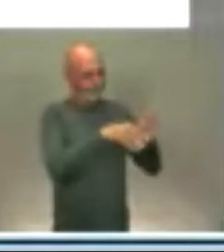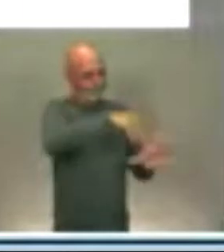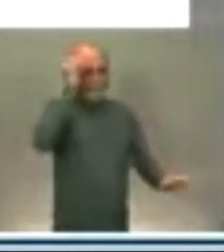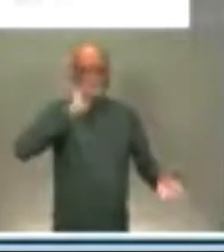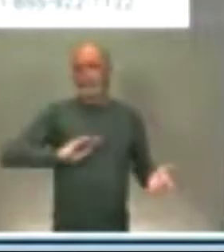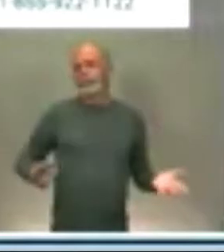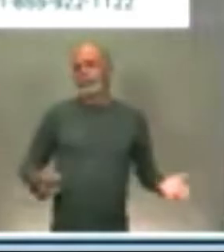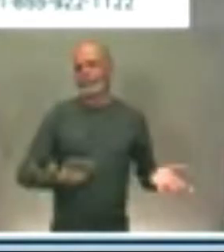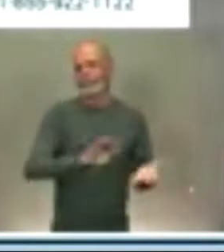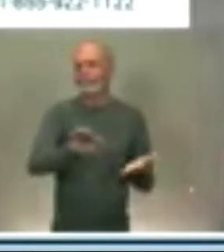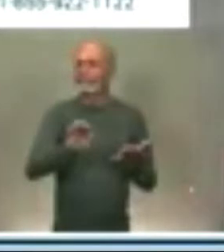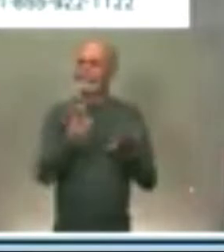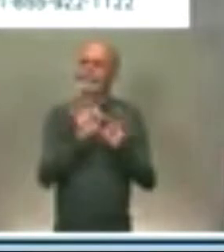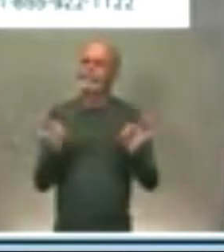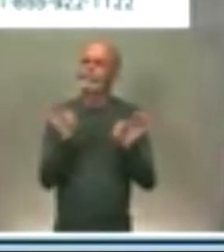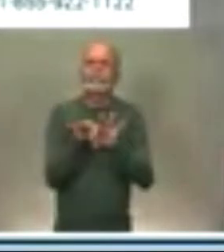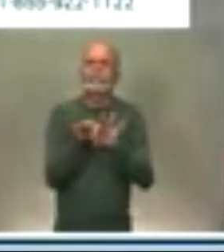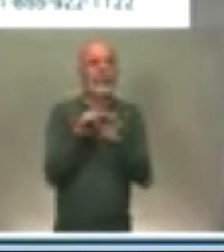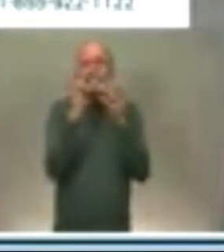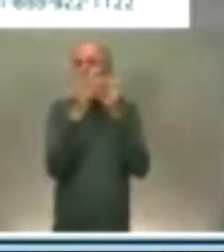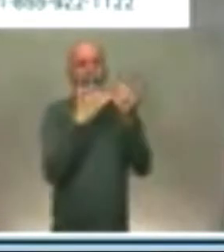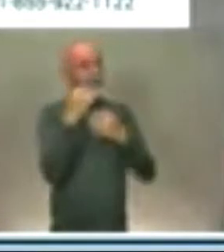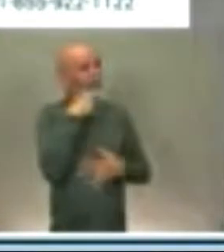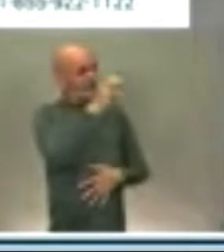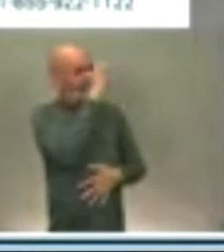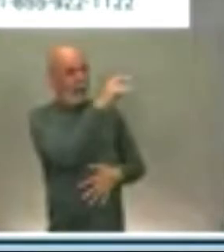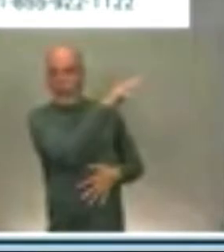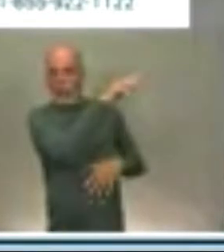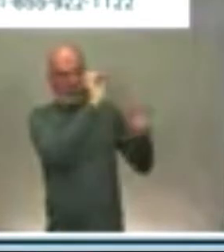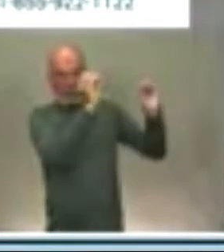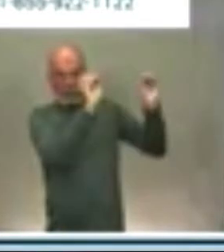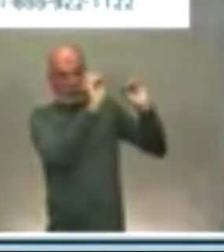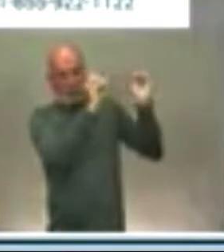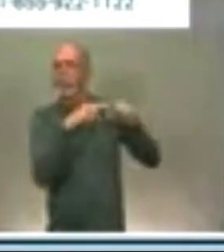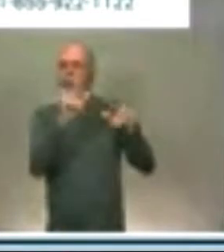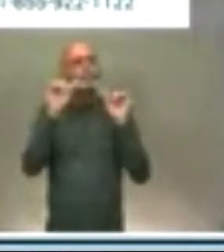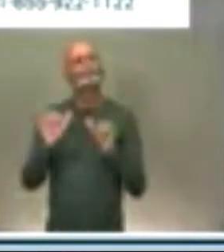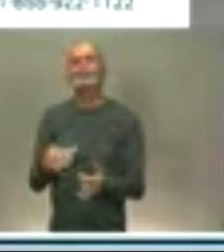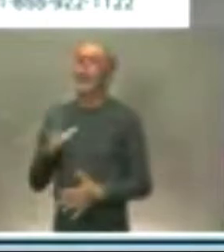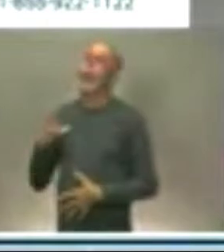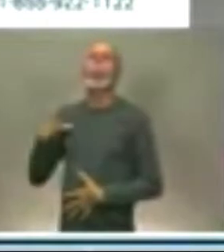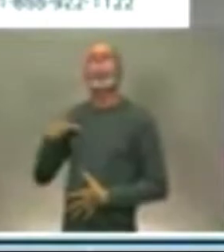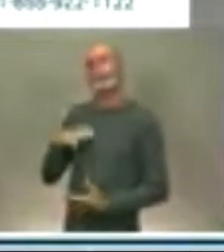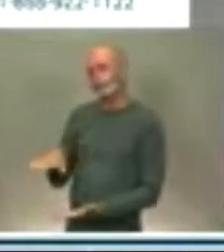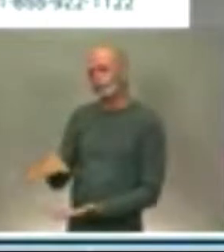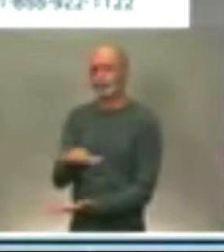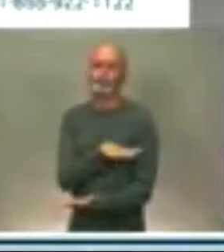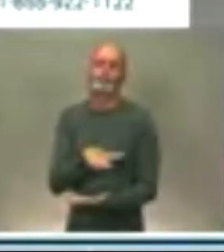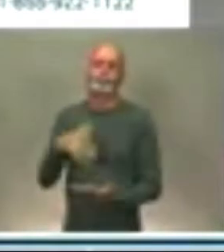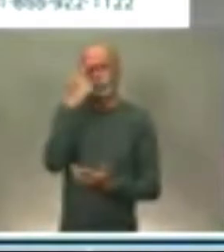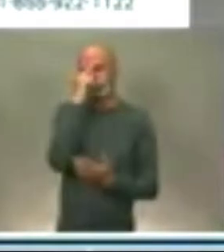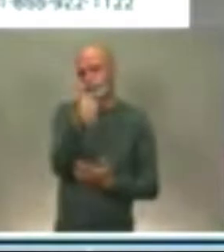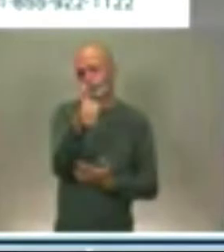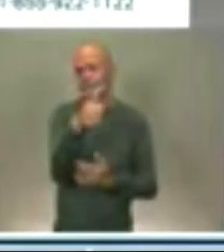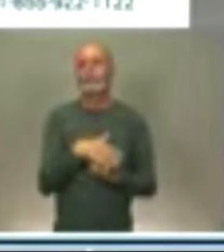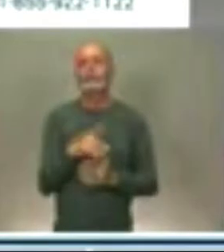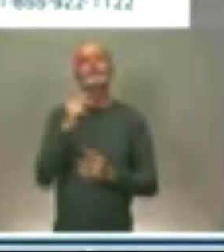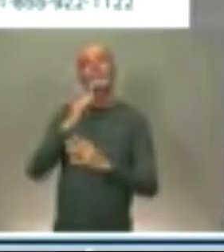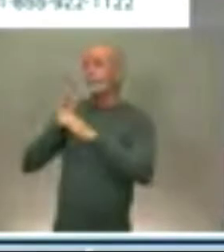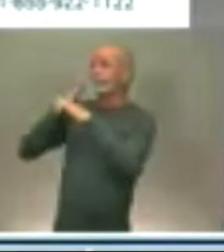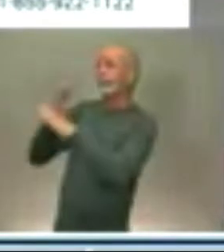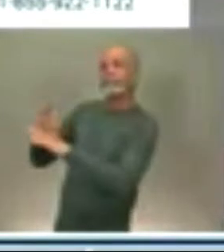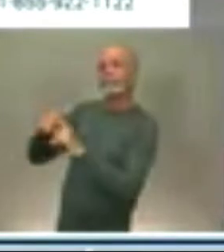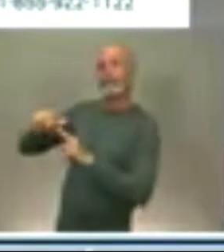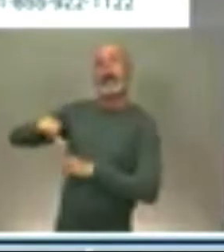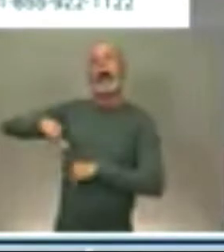are in place or not. And as I said, they'll also protect us from a range of other viruses and bacteria. Even